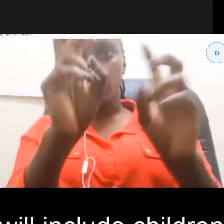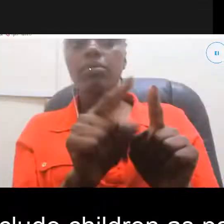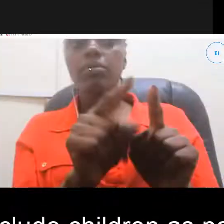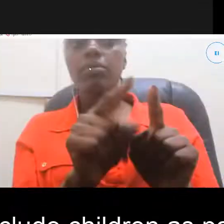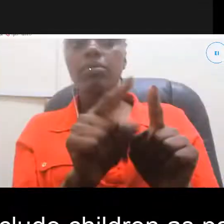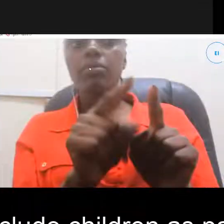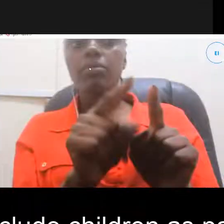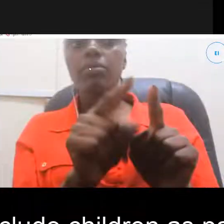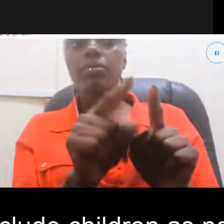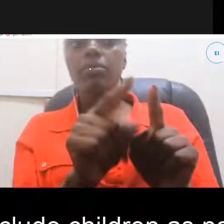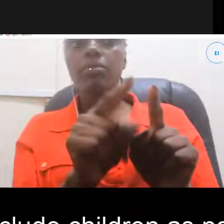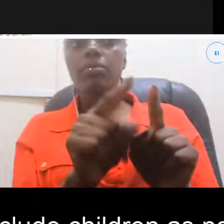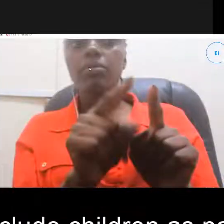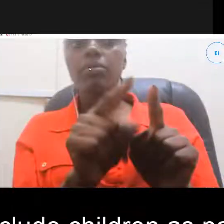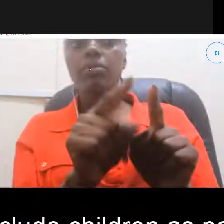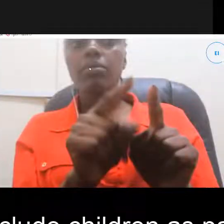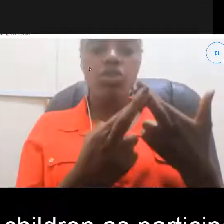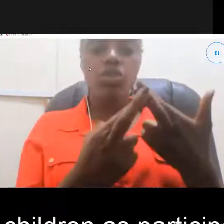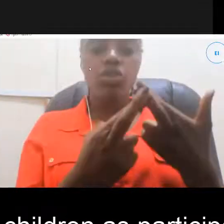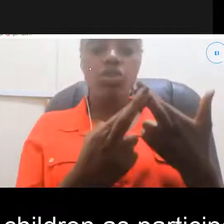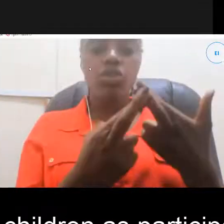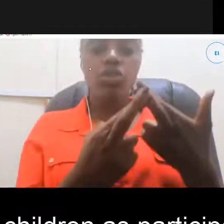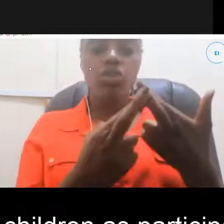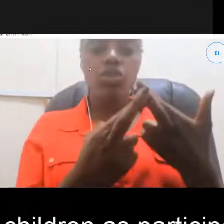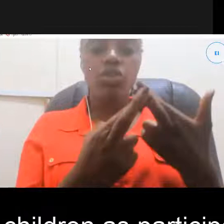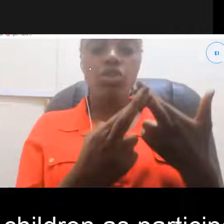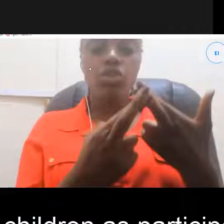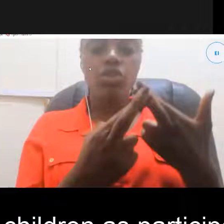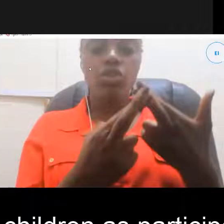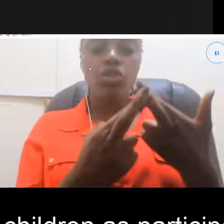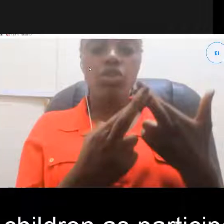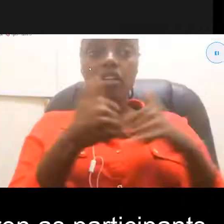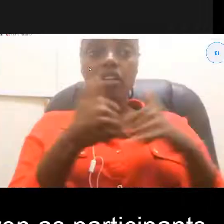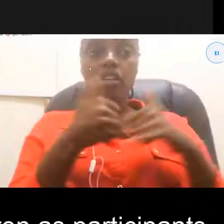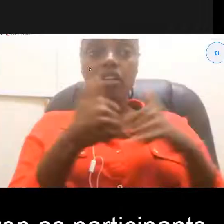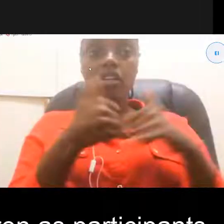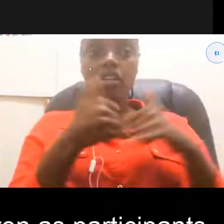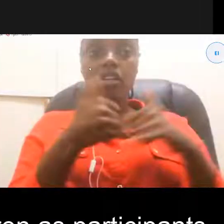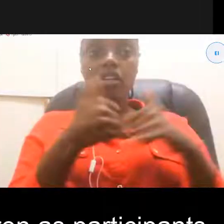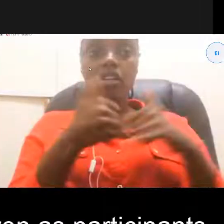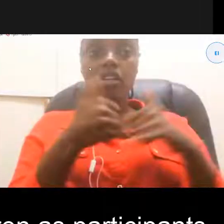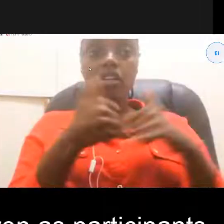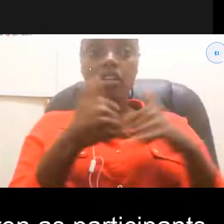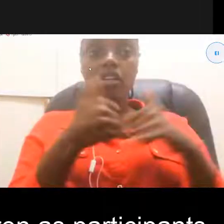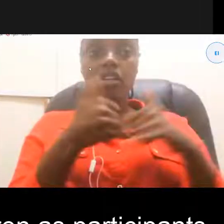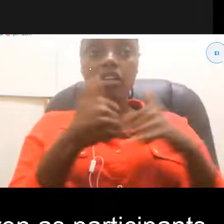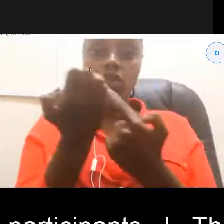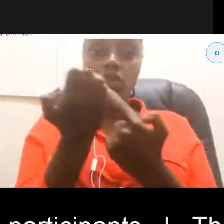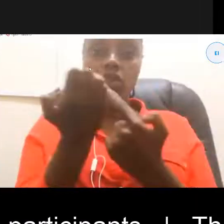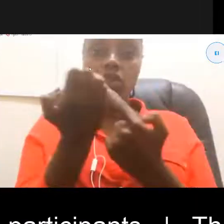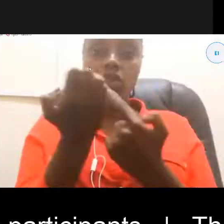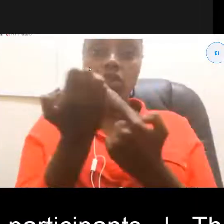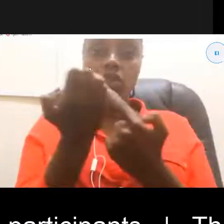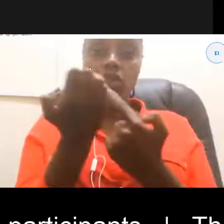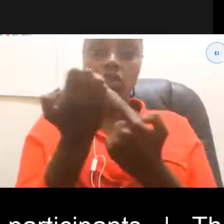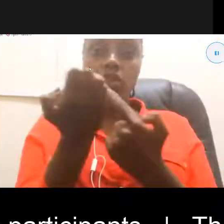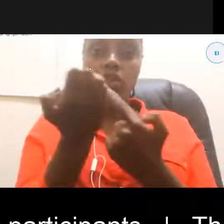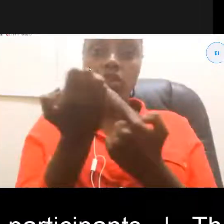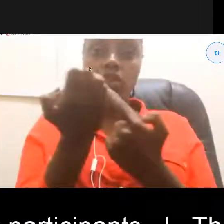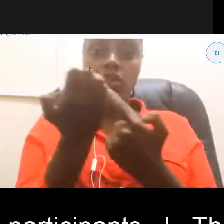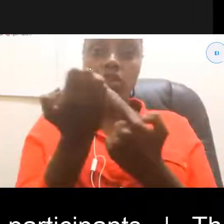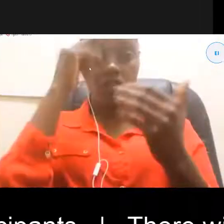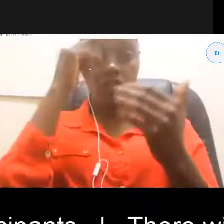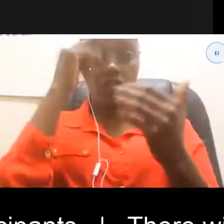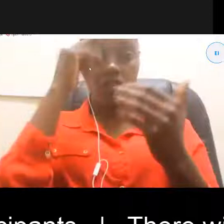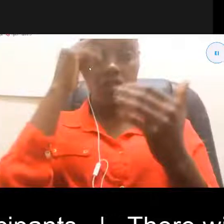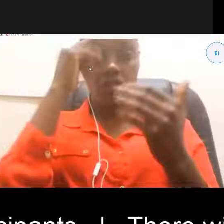and recreation, and also the family and environment and alternative care of children.